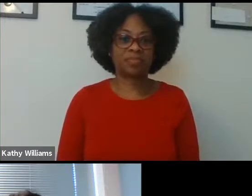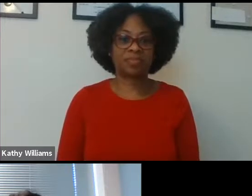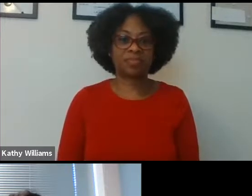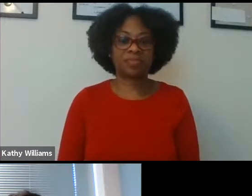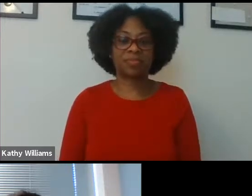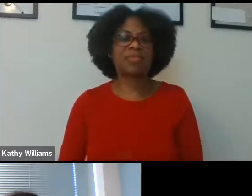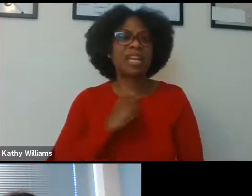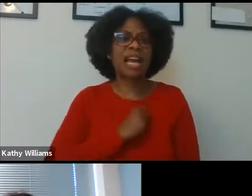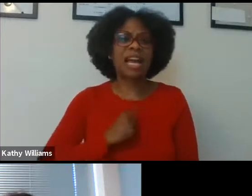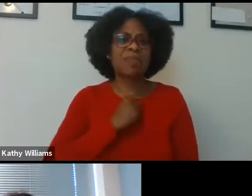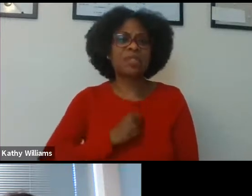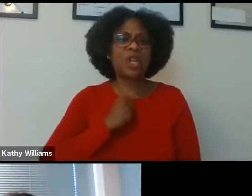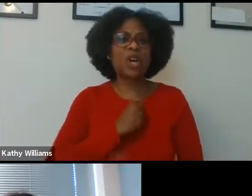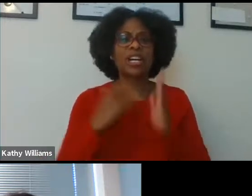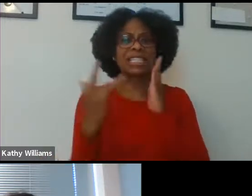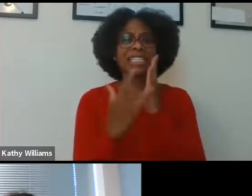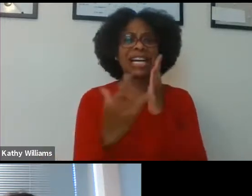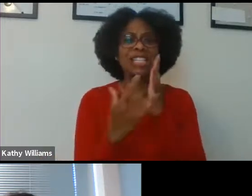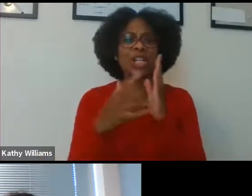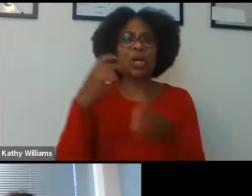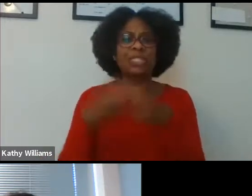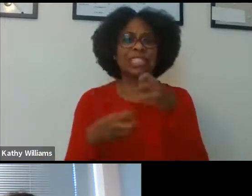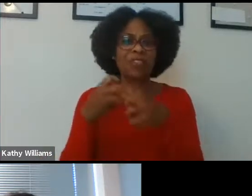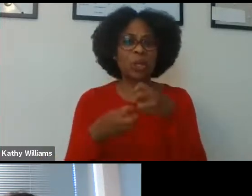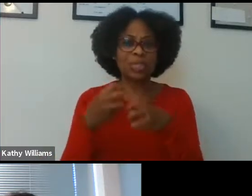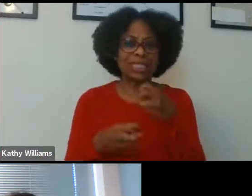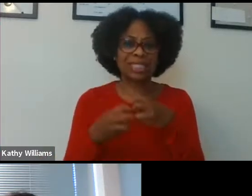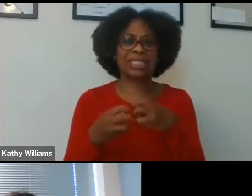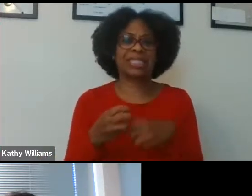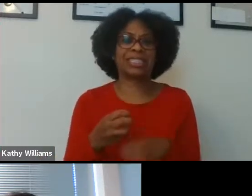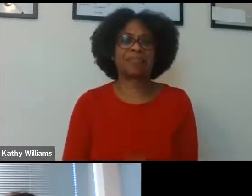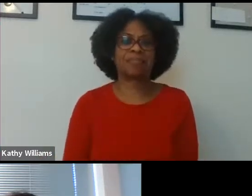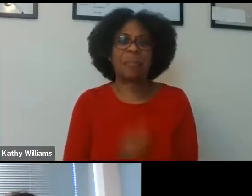So sorry, technical difficulties over here.